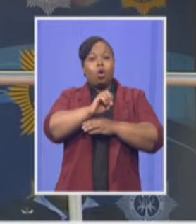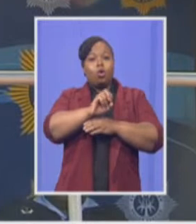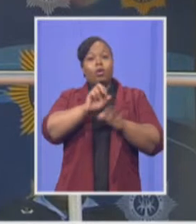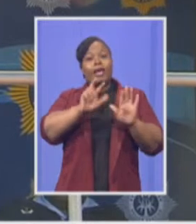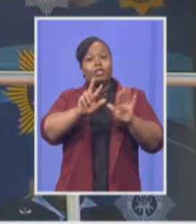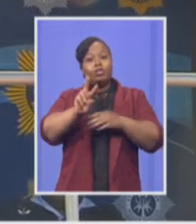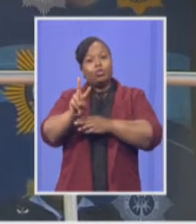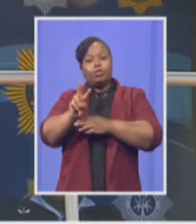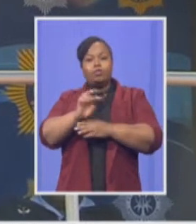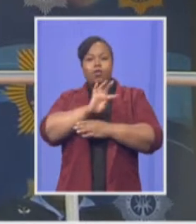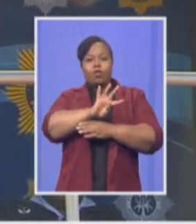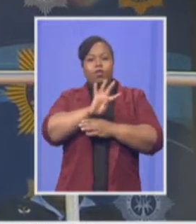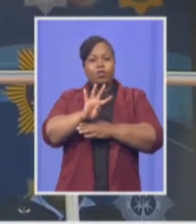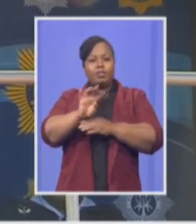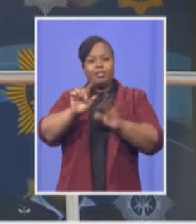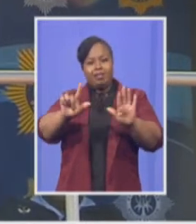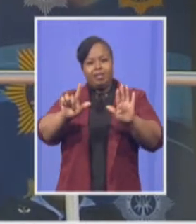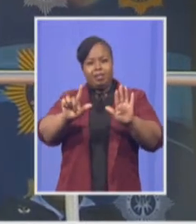447